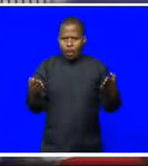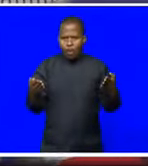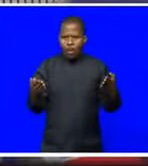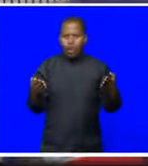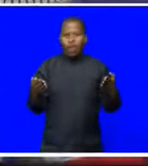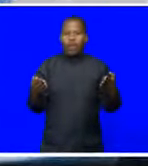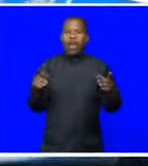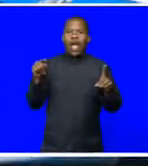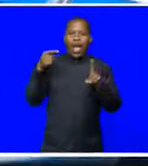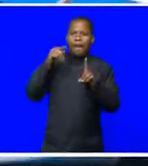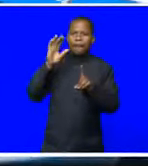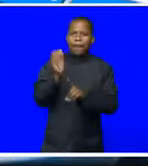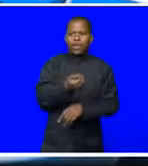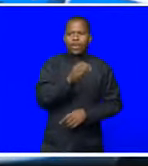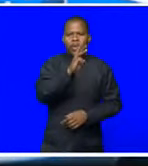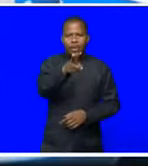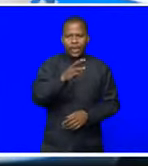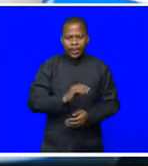its objectives.